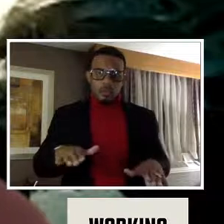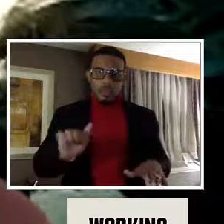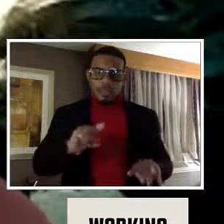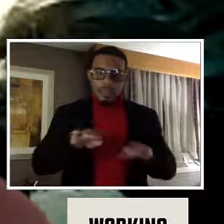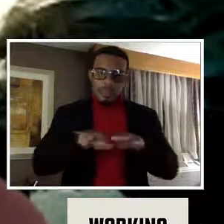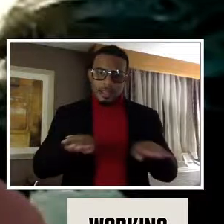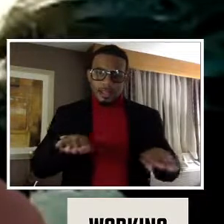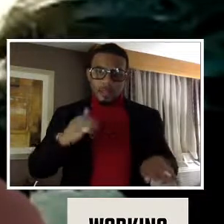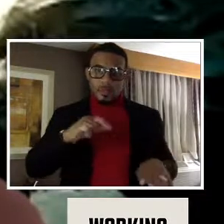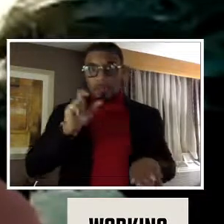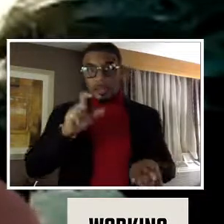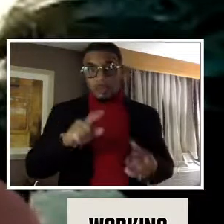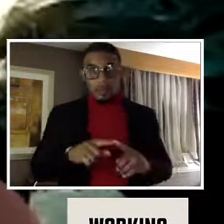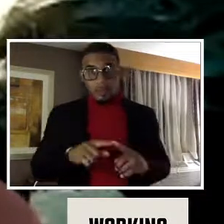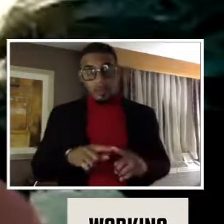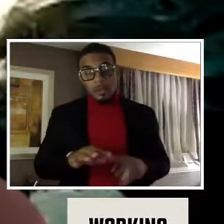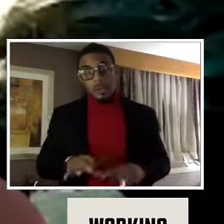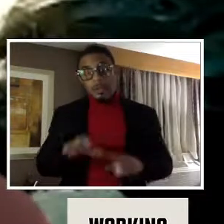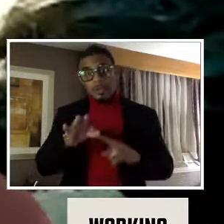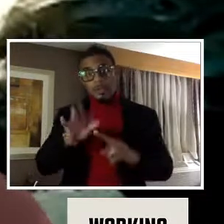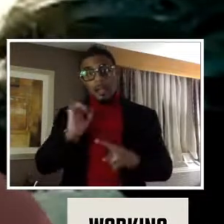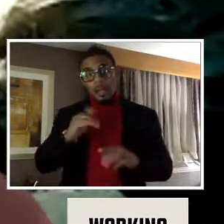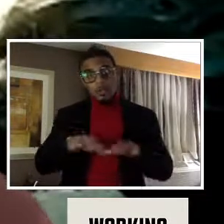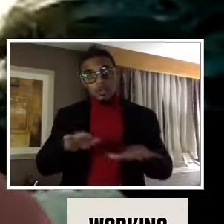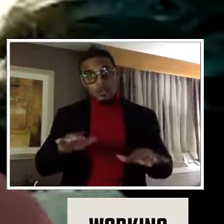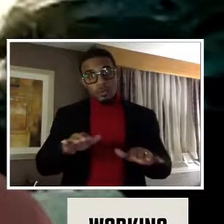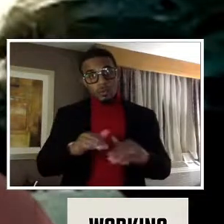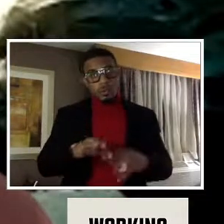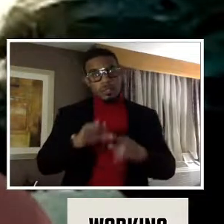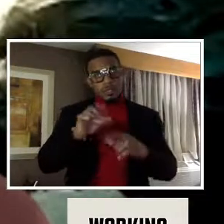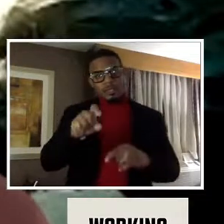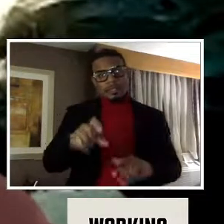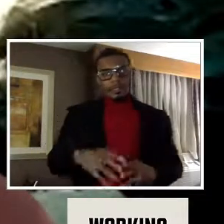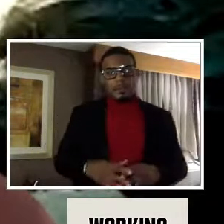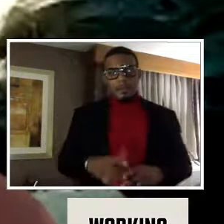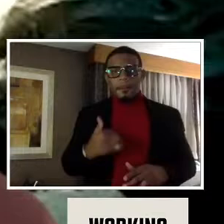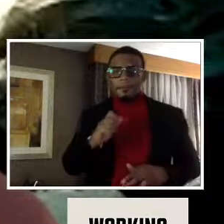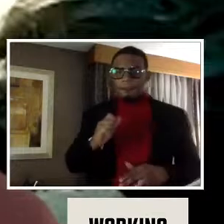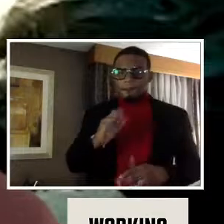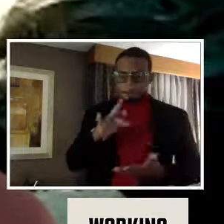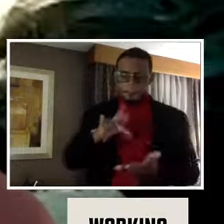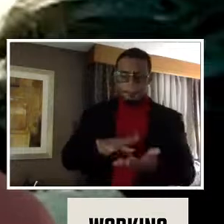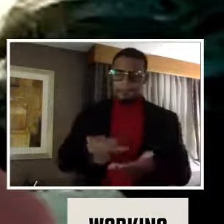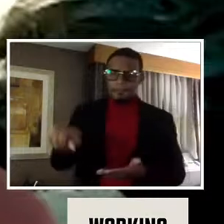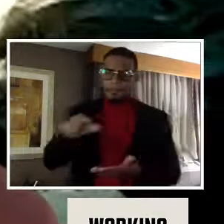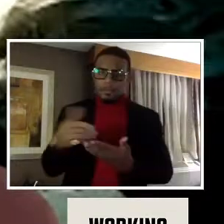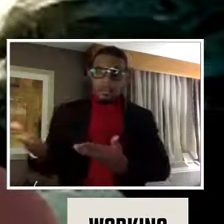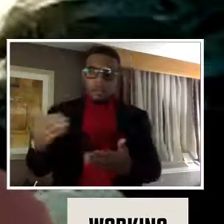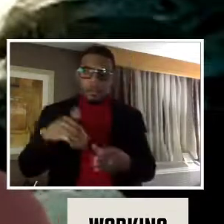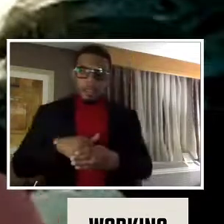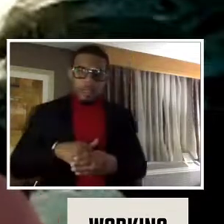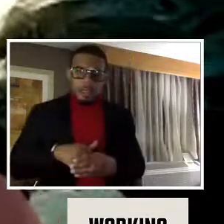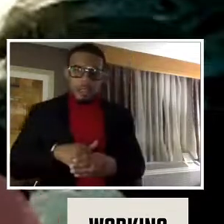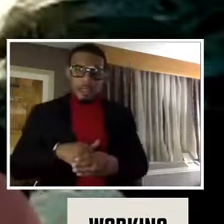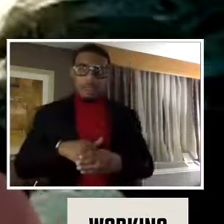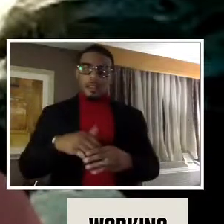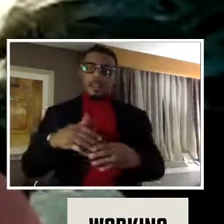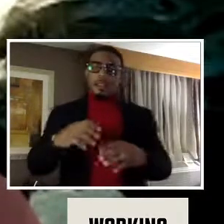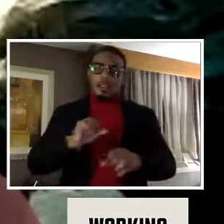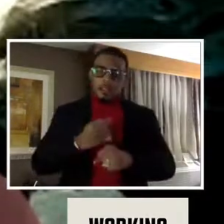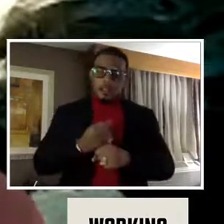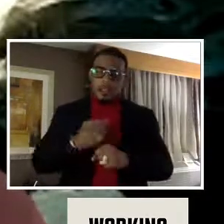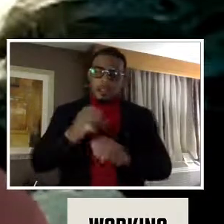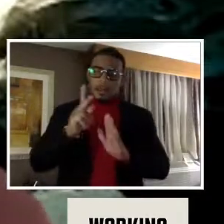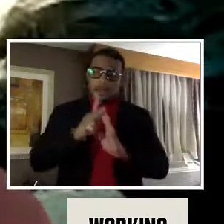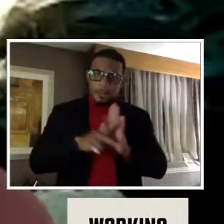the level that we need to, particularly our children with special needs. We need to center them and bring them into the fold and craft